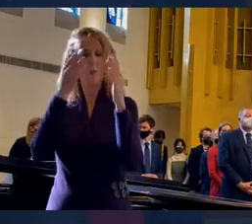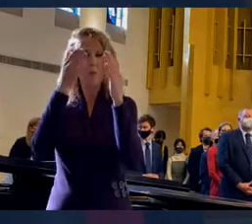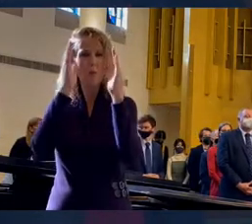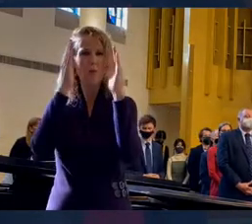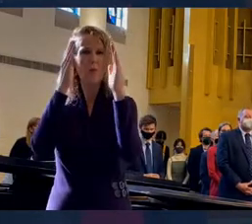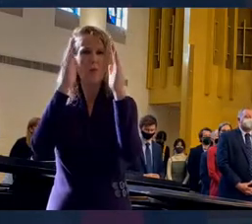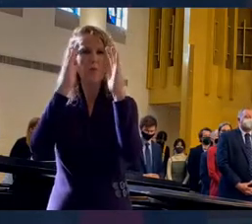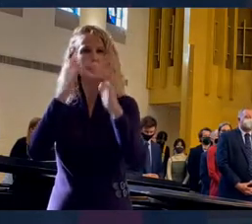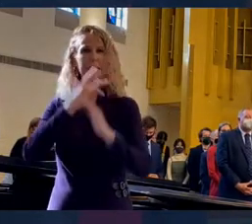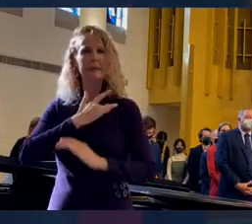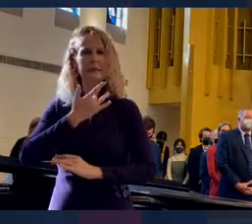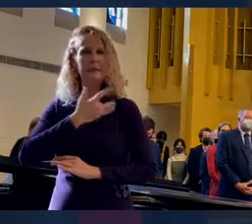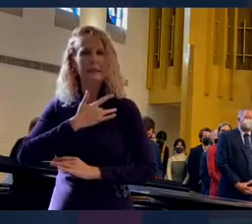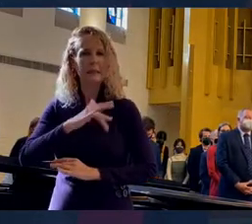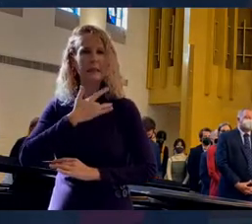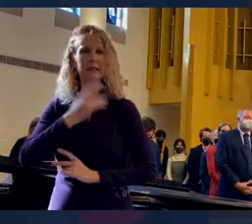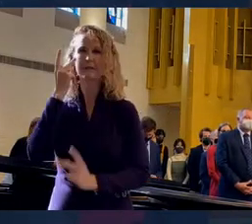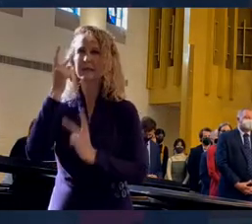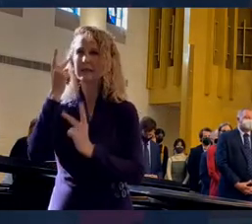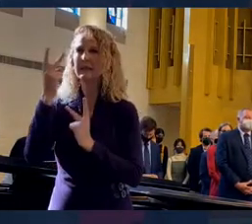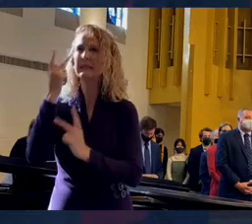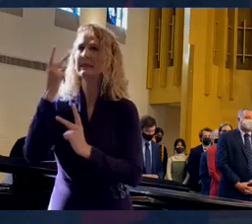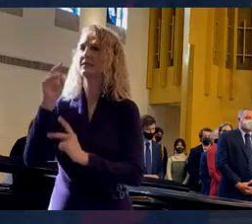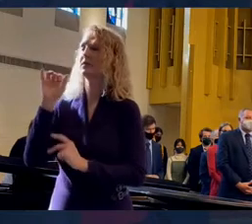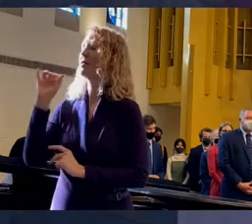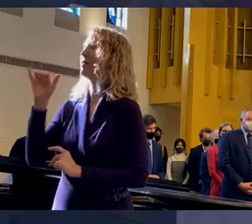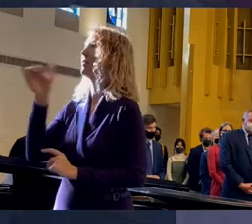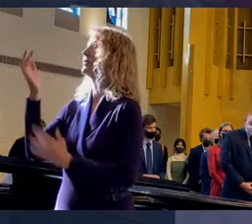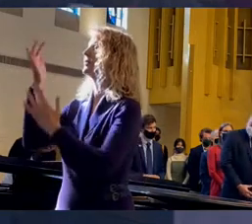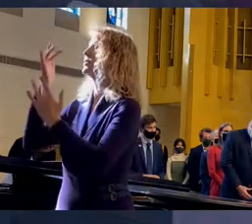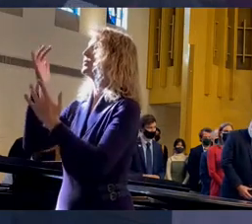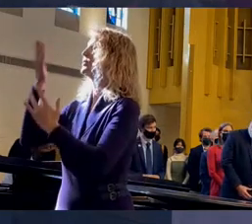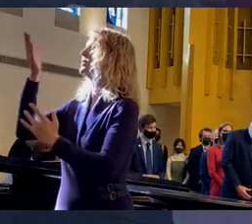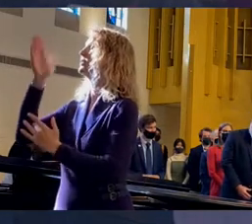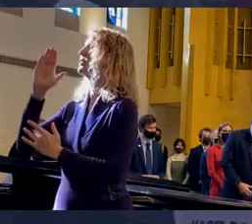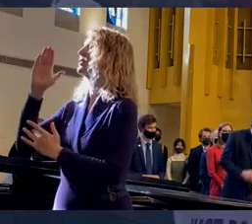and responsive to the needs around us. We pray.